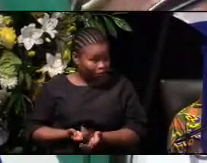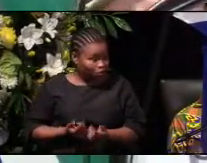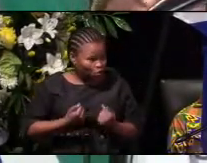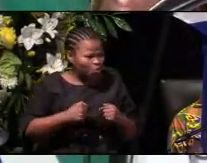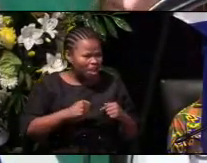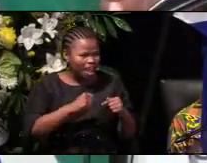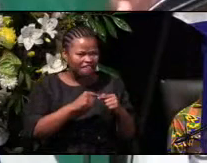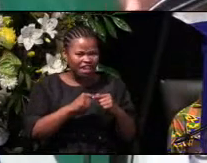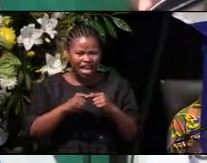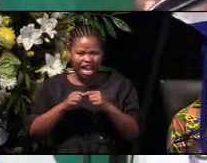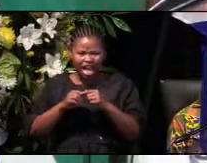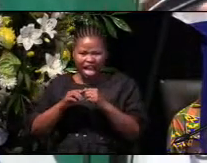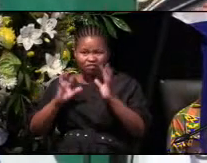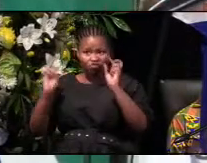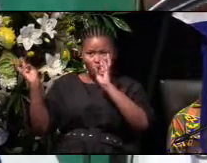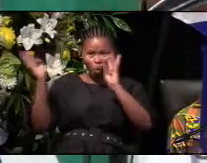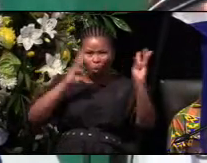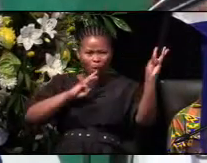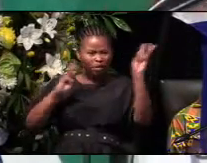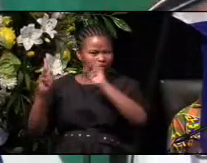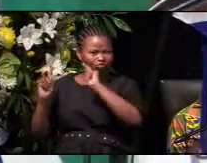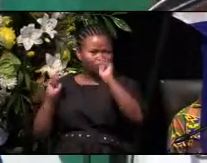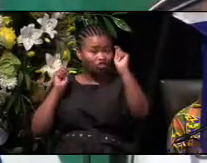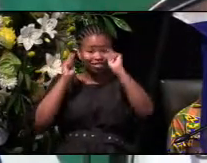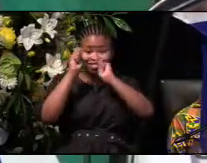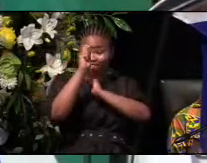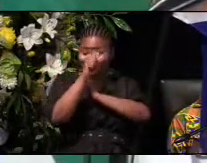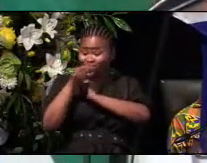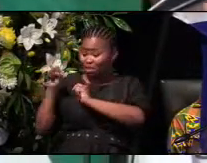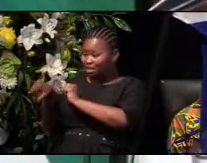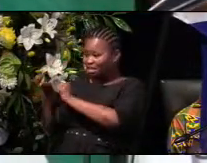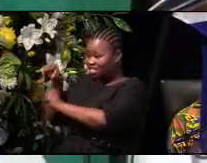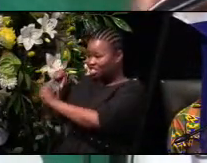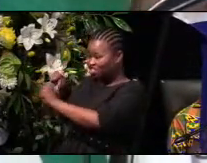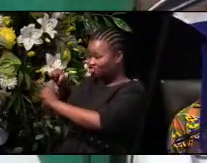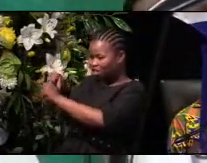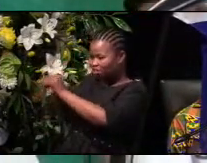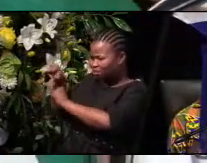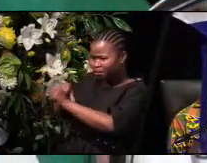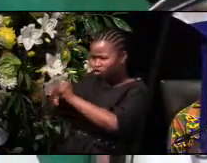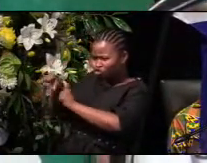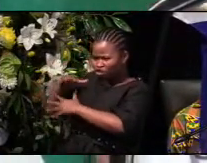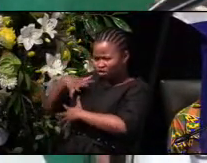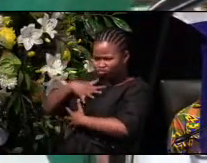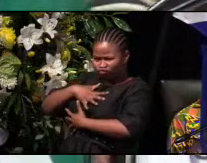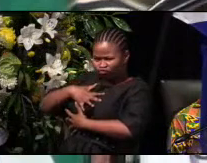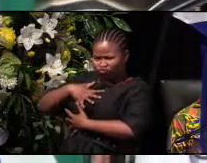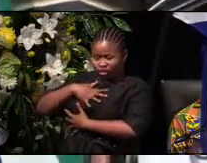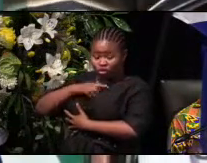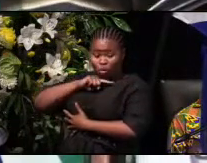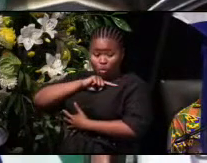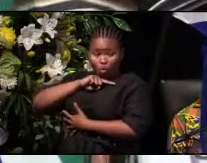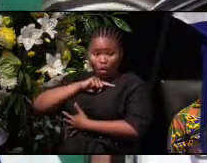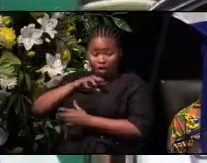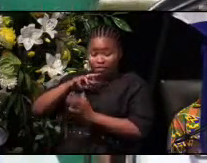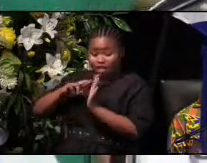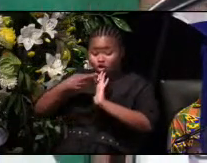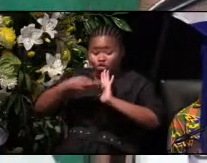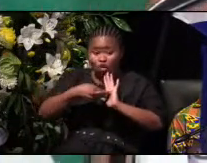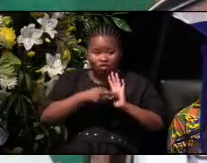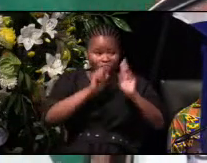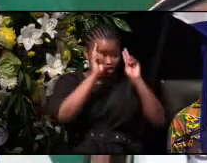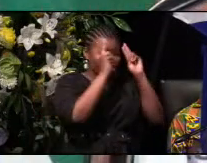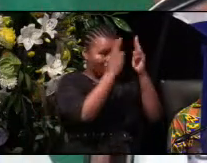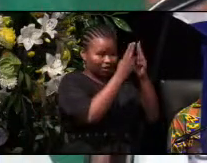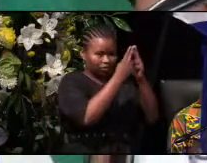we have climate change challenges scientists of today must be socially conscious it's where the role of the